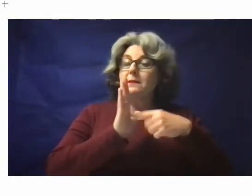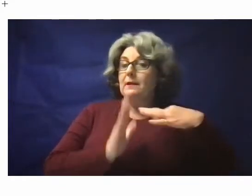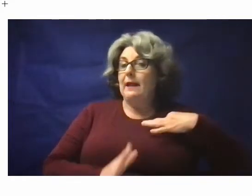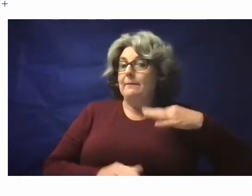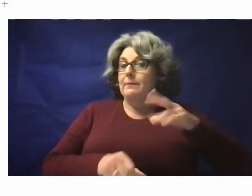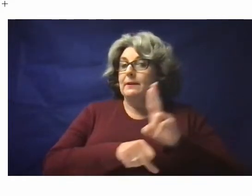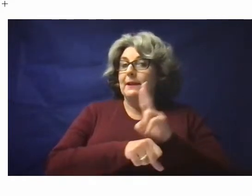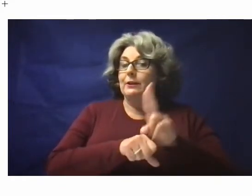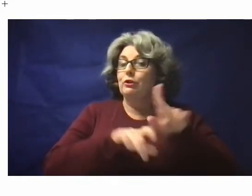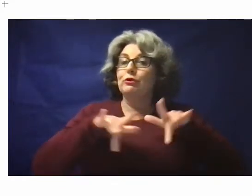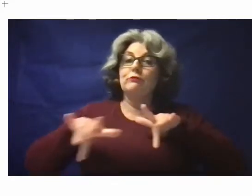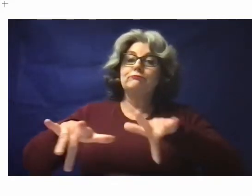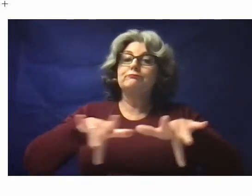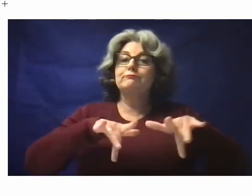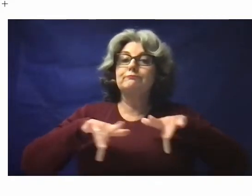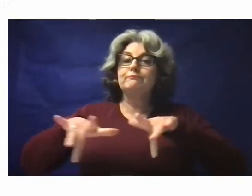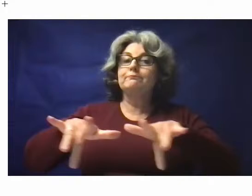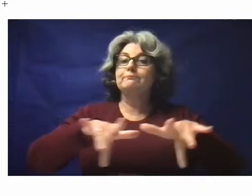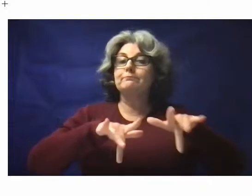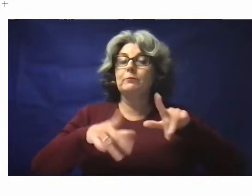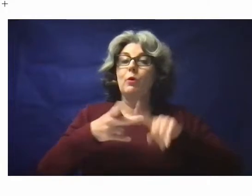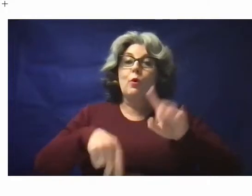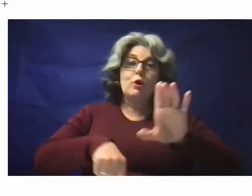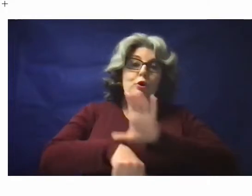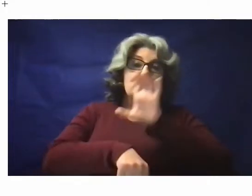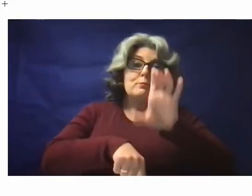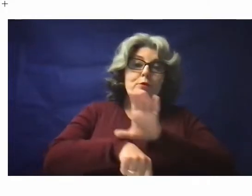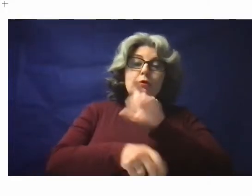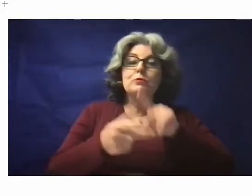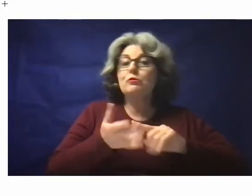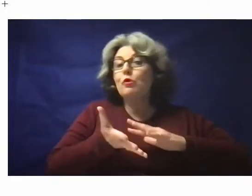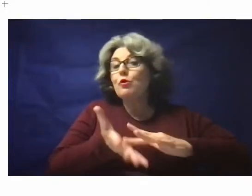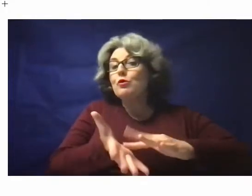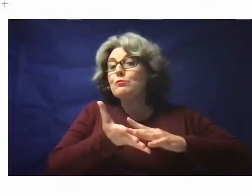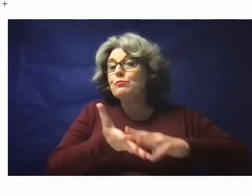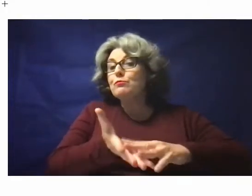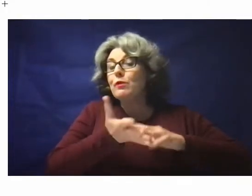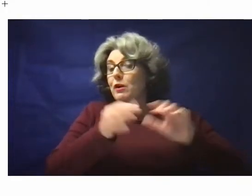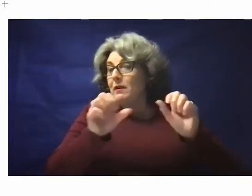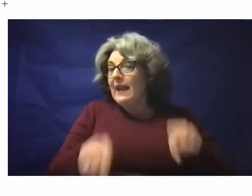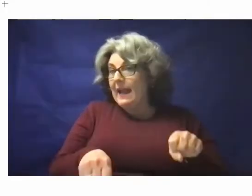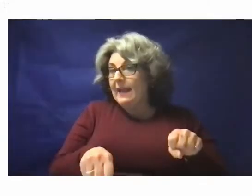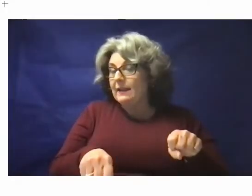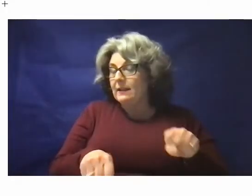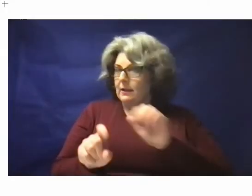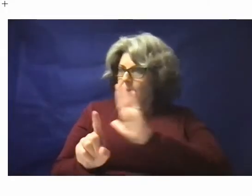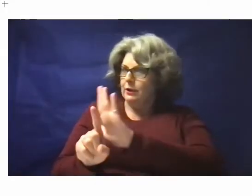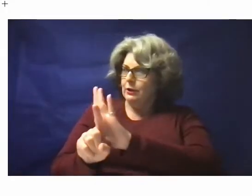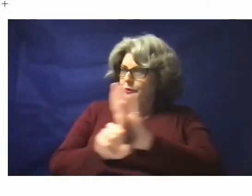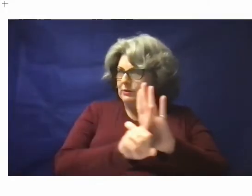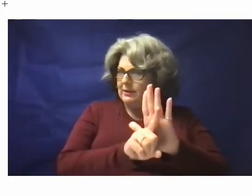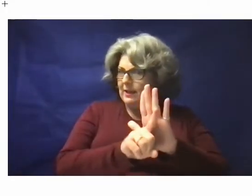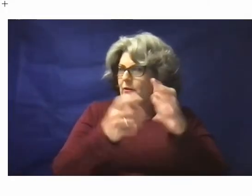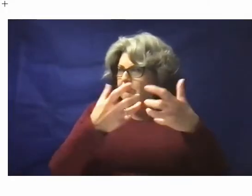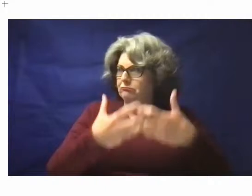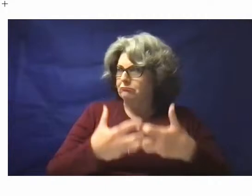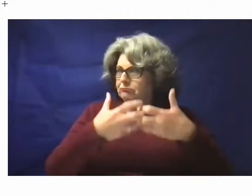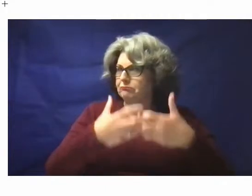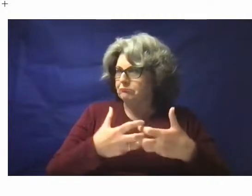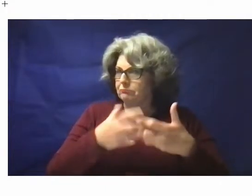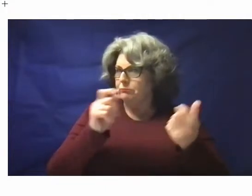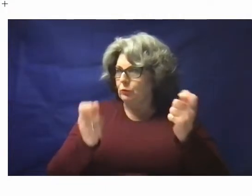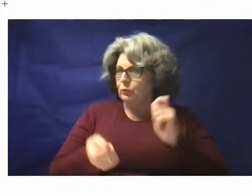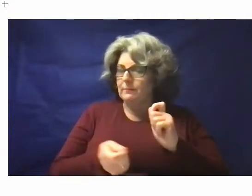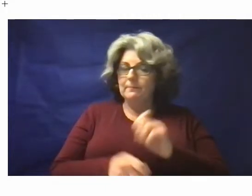tape recorder or a computer or braille writer or their own adaptive equipment to answer the questions. The